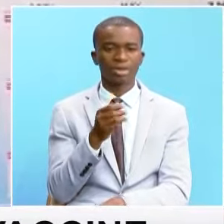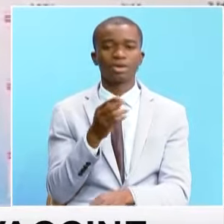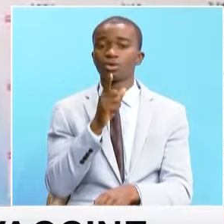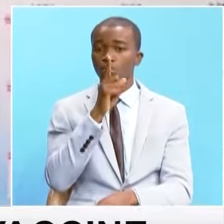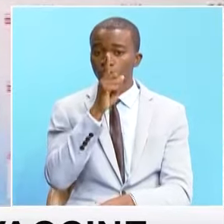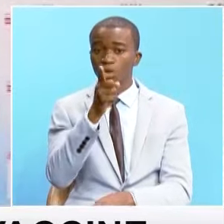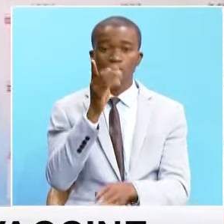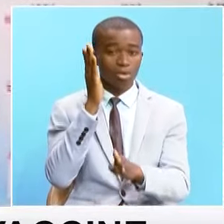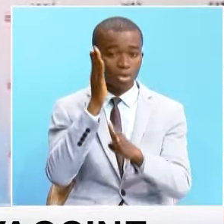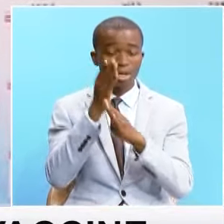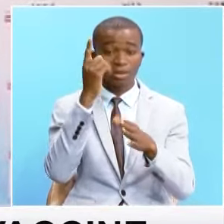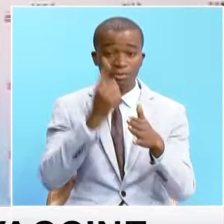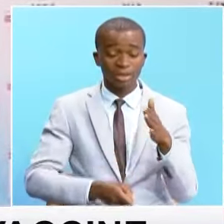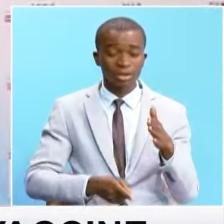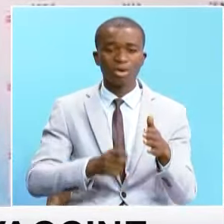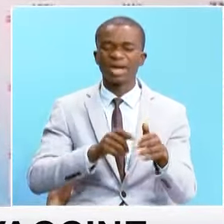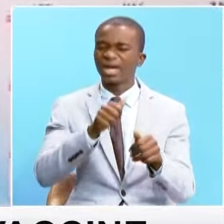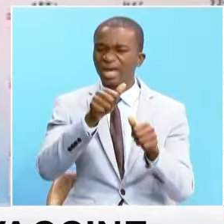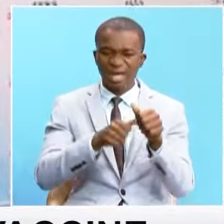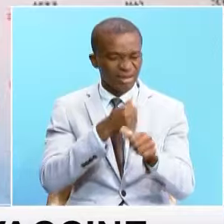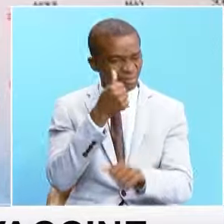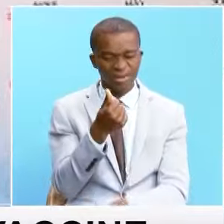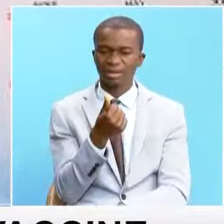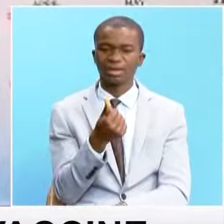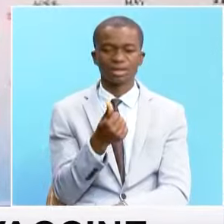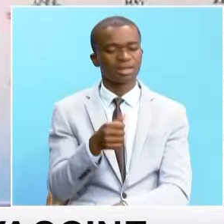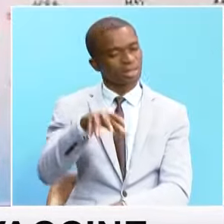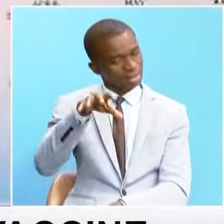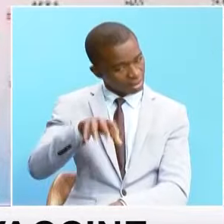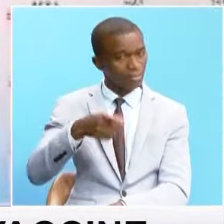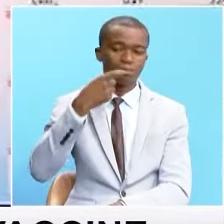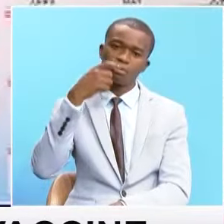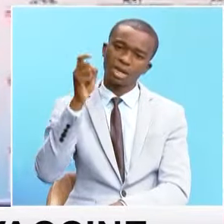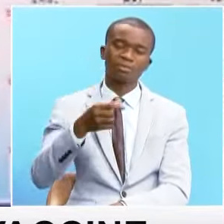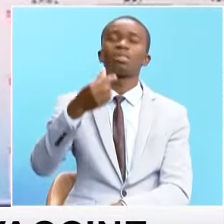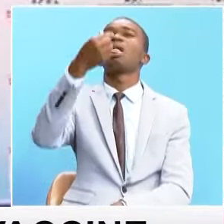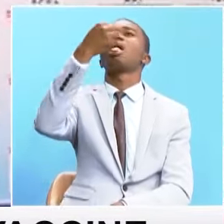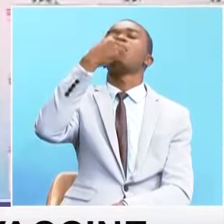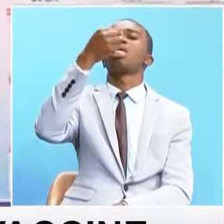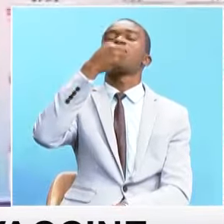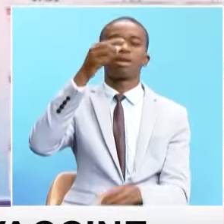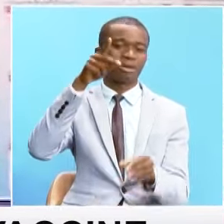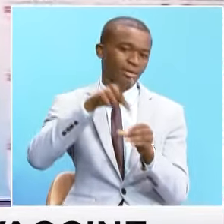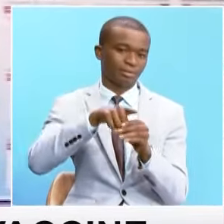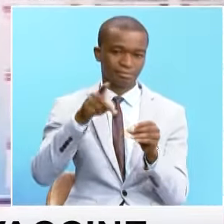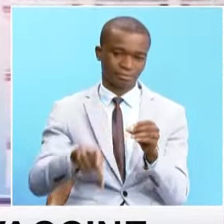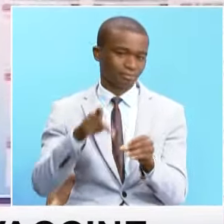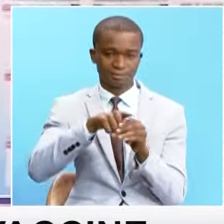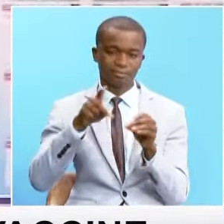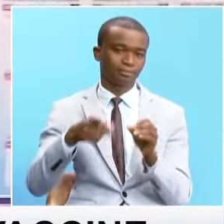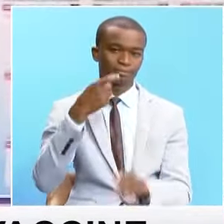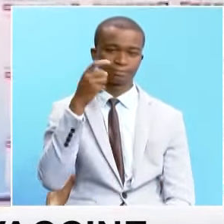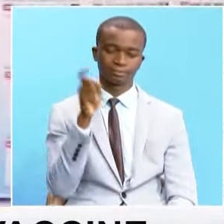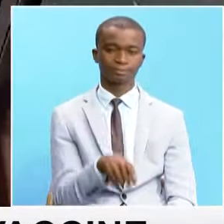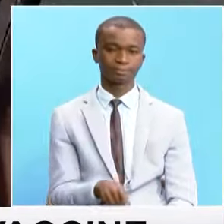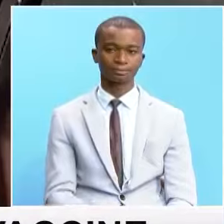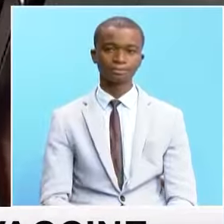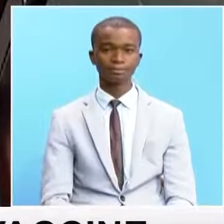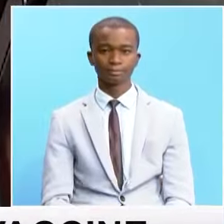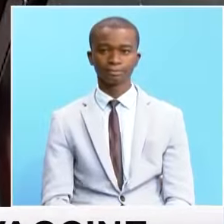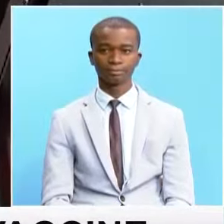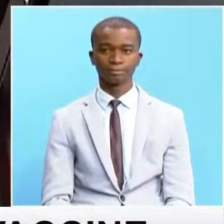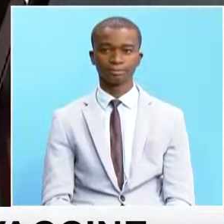to vaccinate every child. And that is the reason why we are following up those that could have missed during the campaign for today and tomorrow.